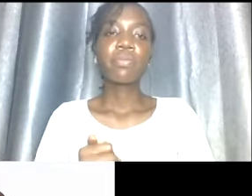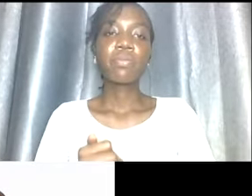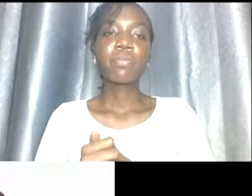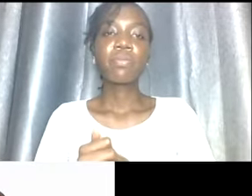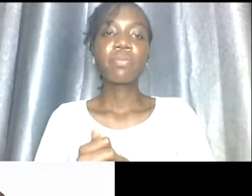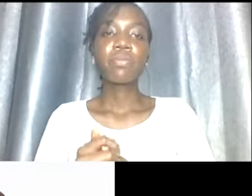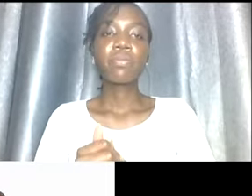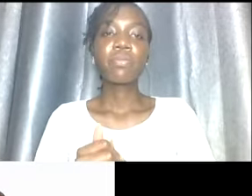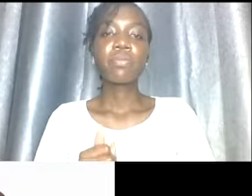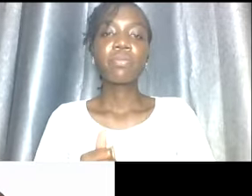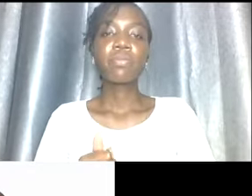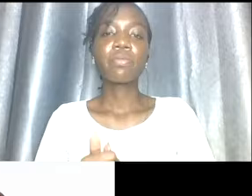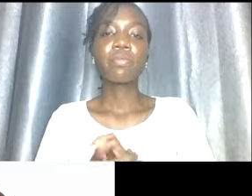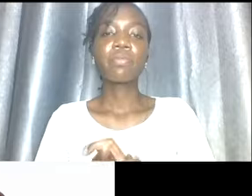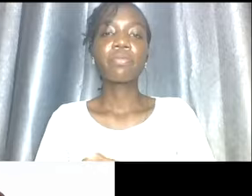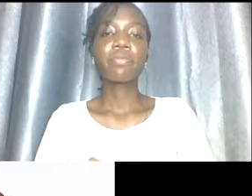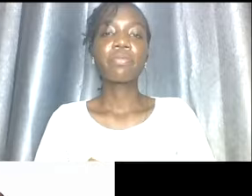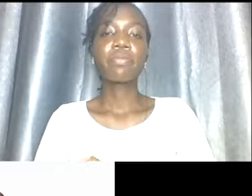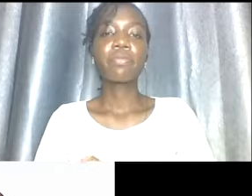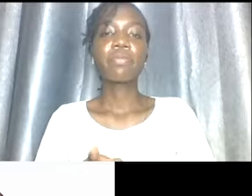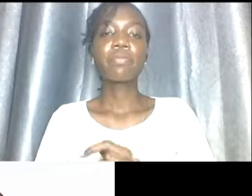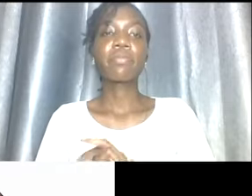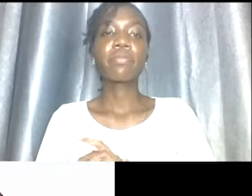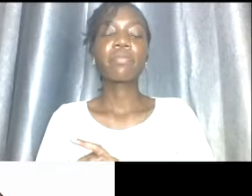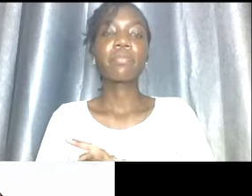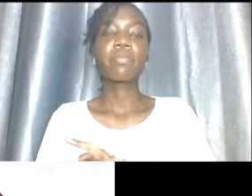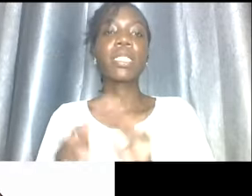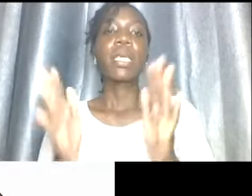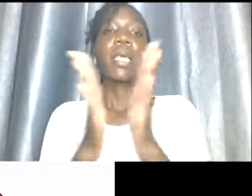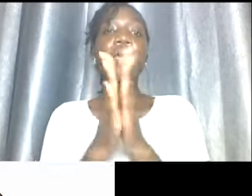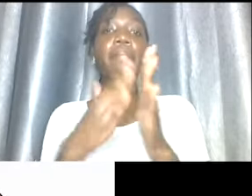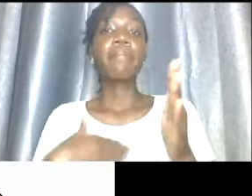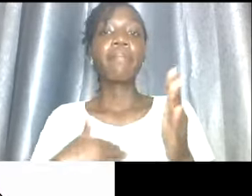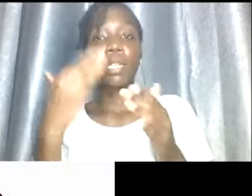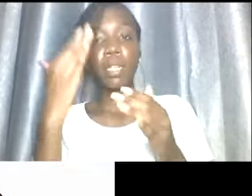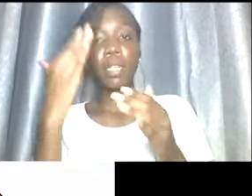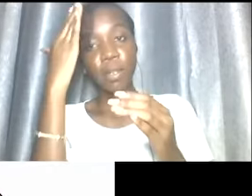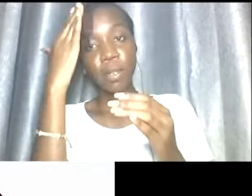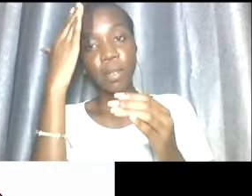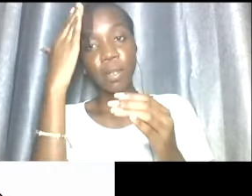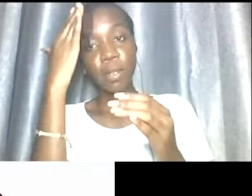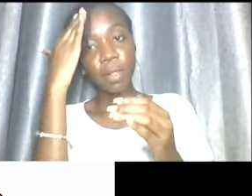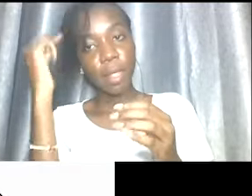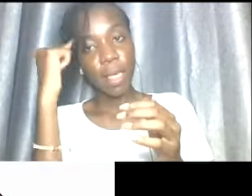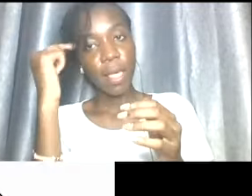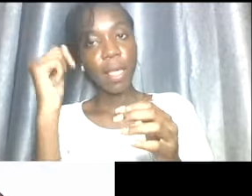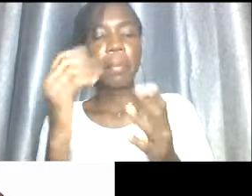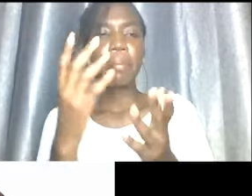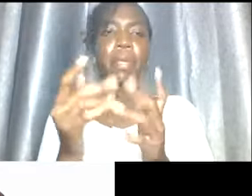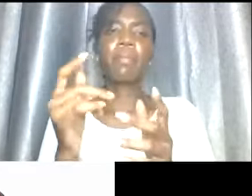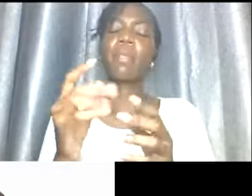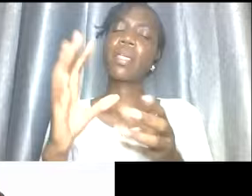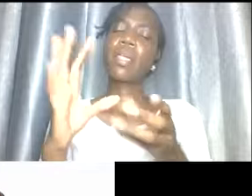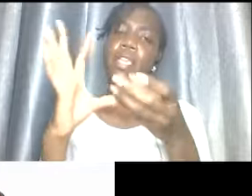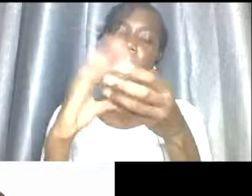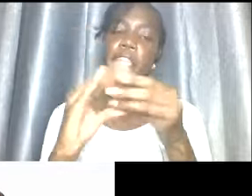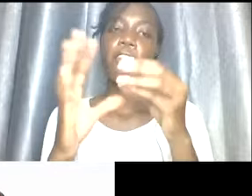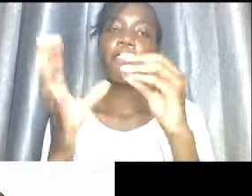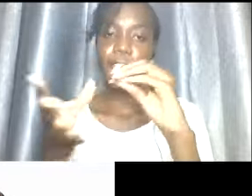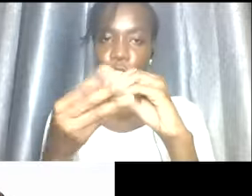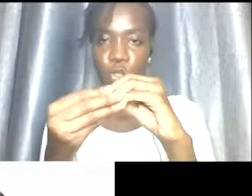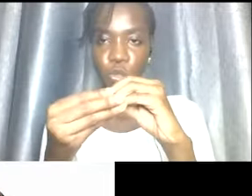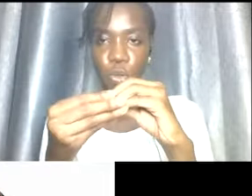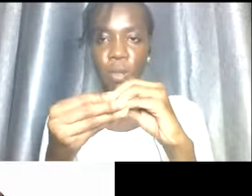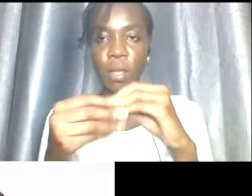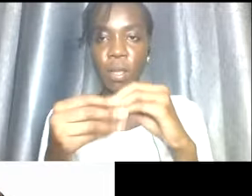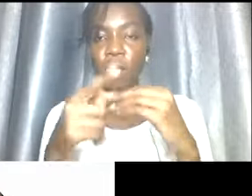All right. And I also think it's also a matter of innovation. You can innovate so that